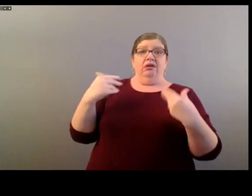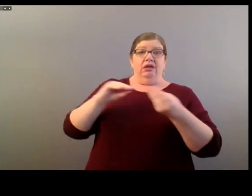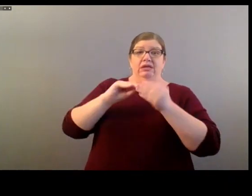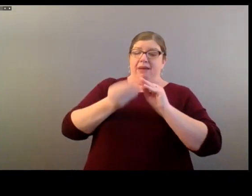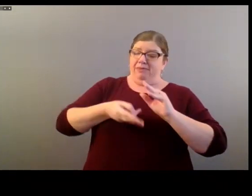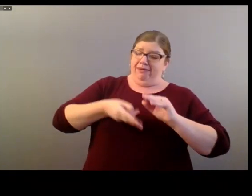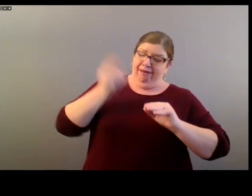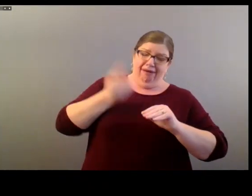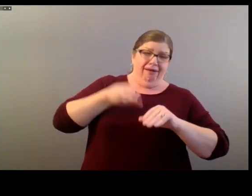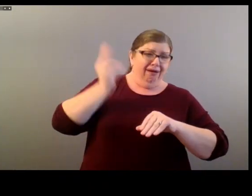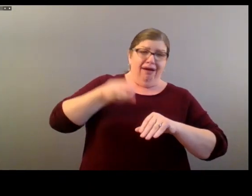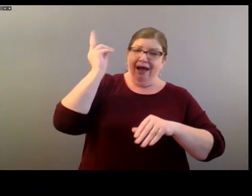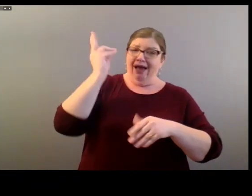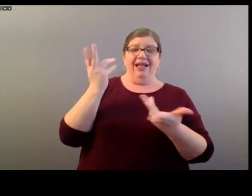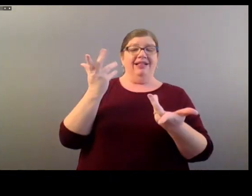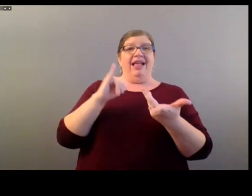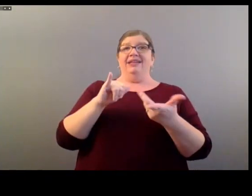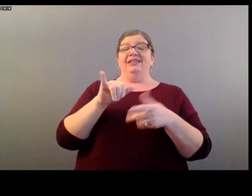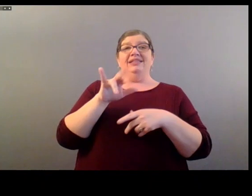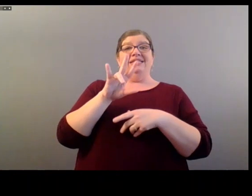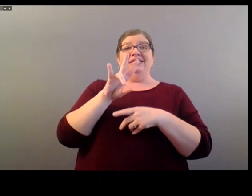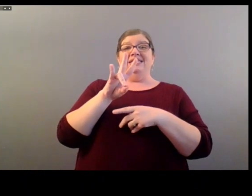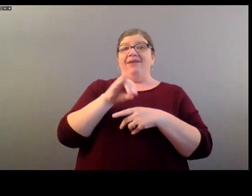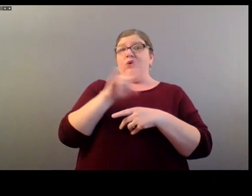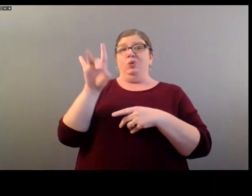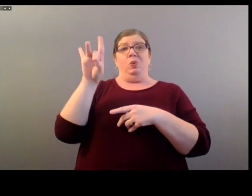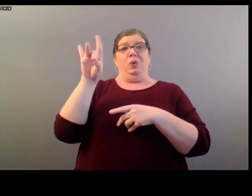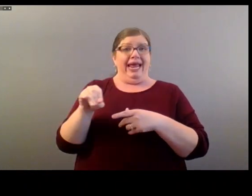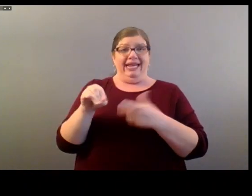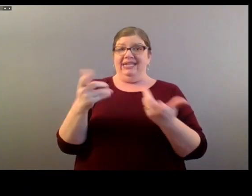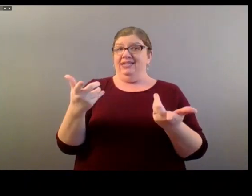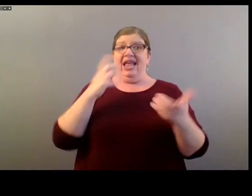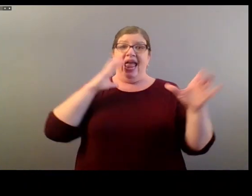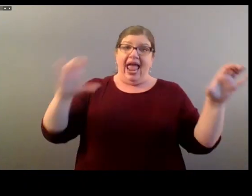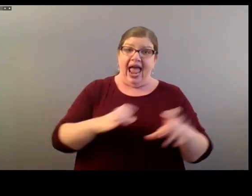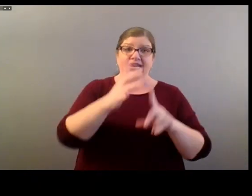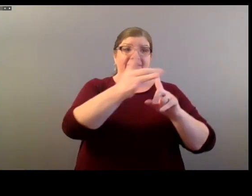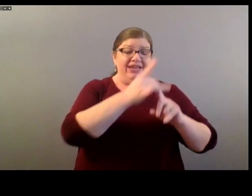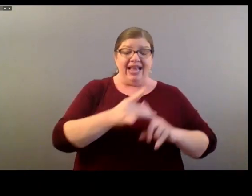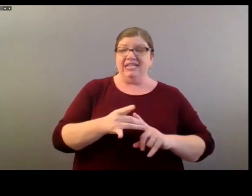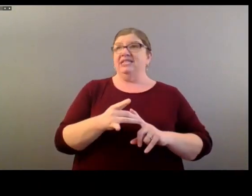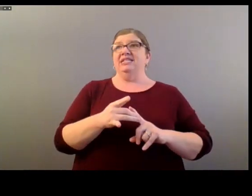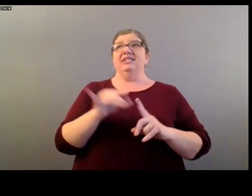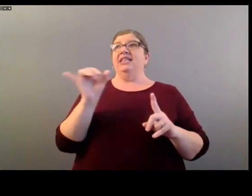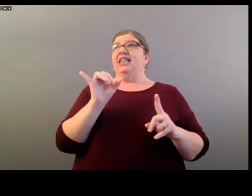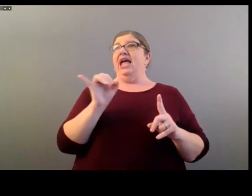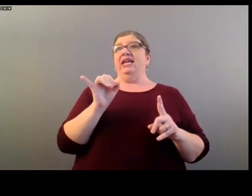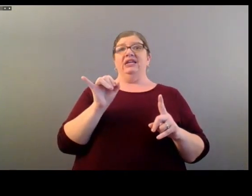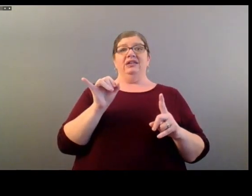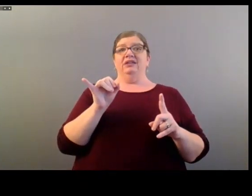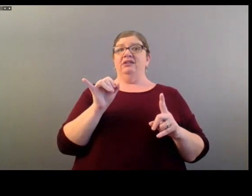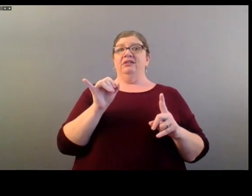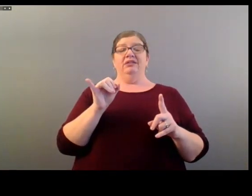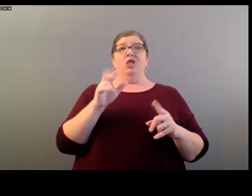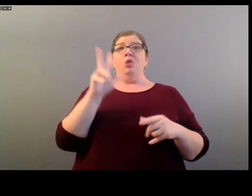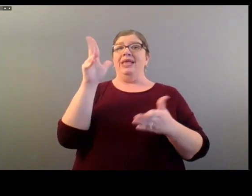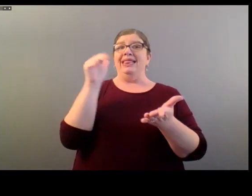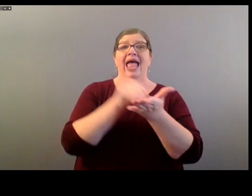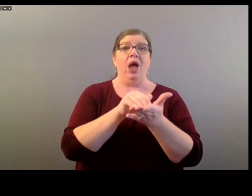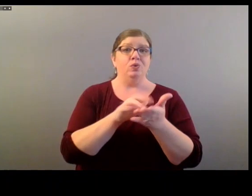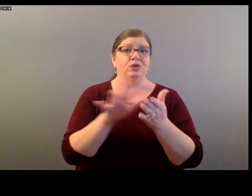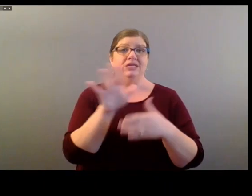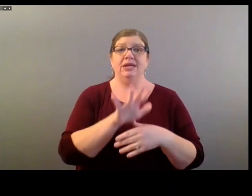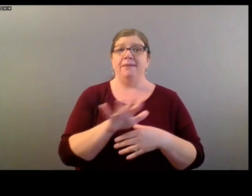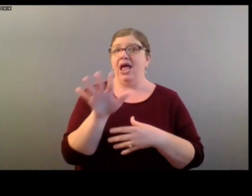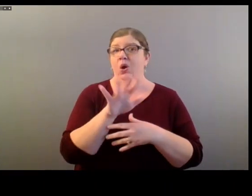rates in the 70 and 80 range. We had active cases of like above 3,000.